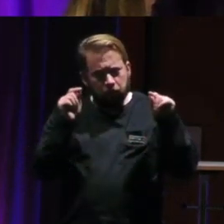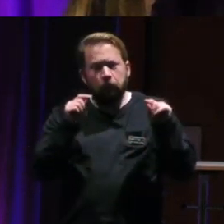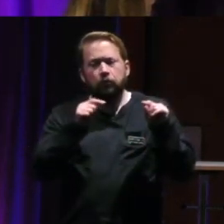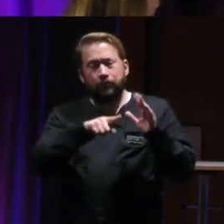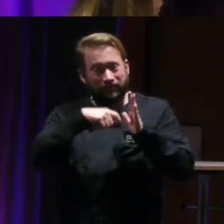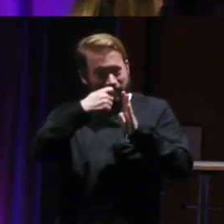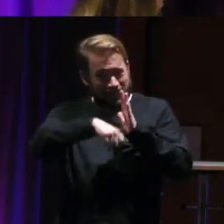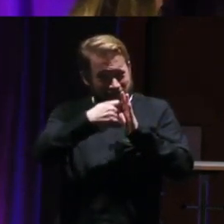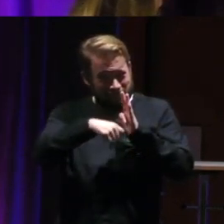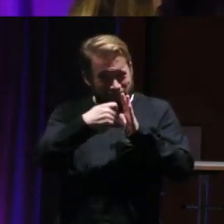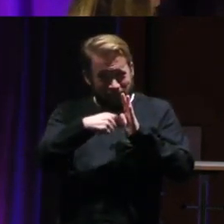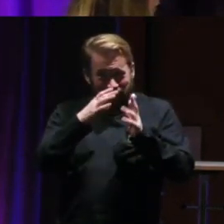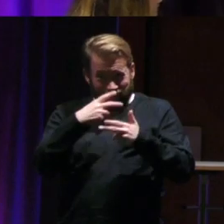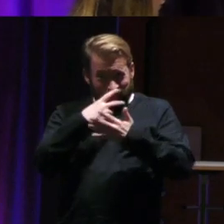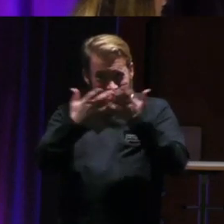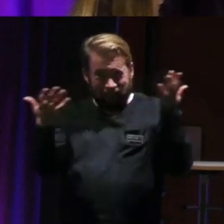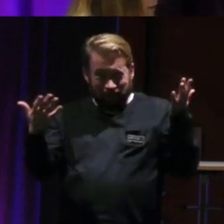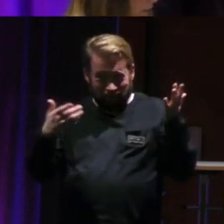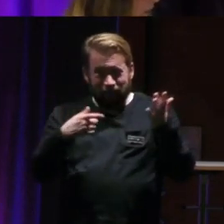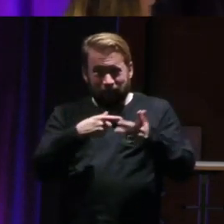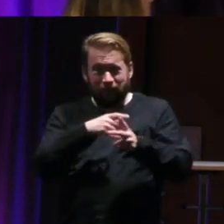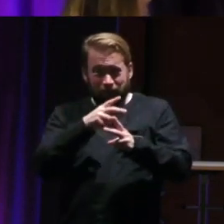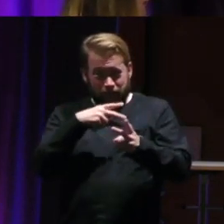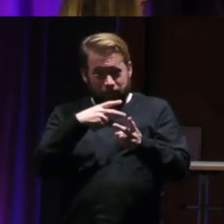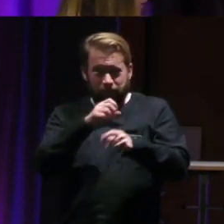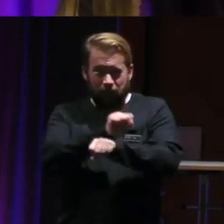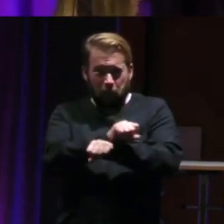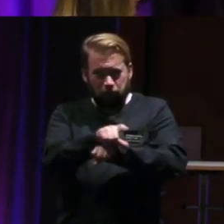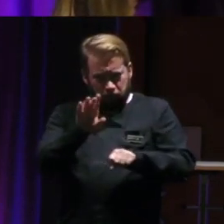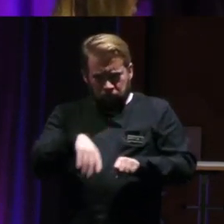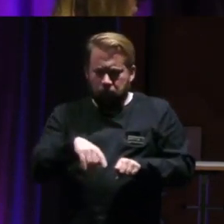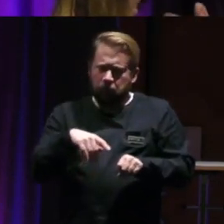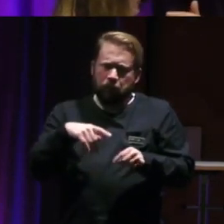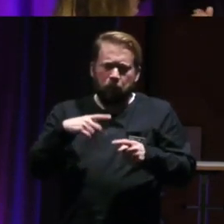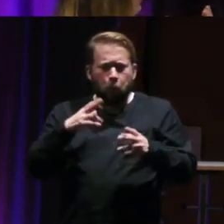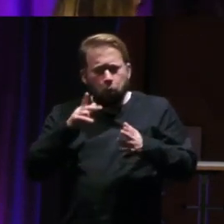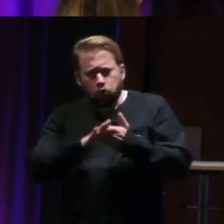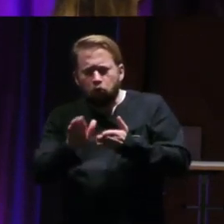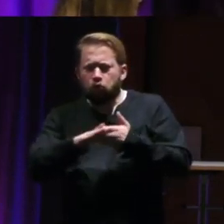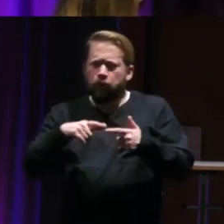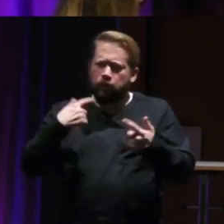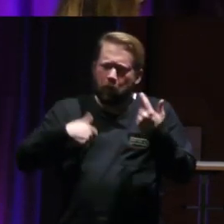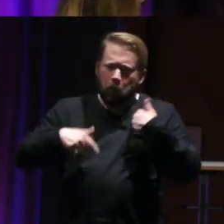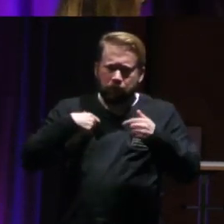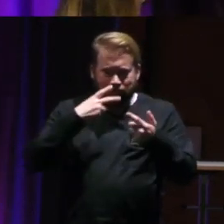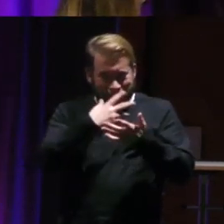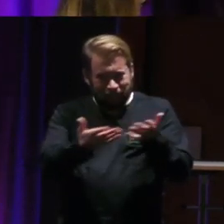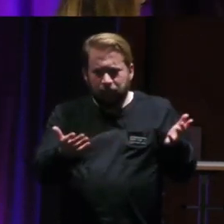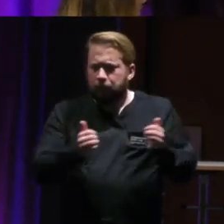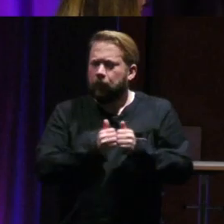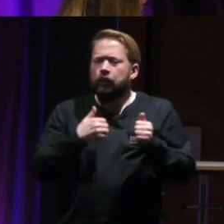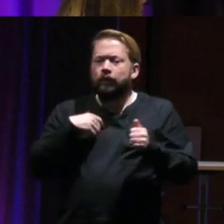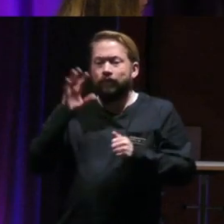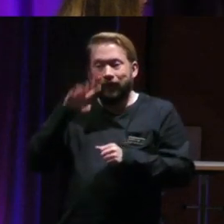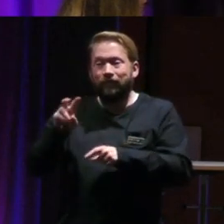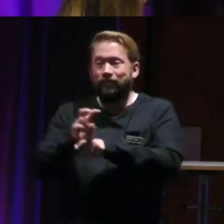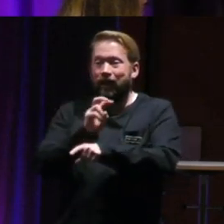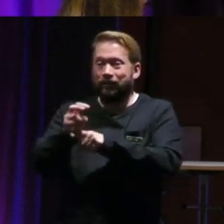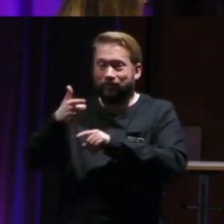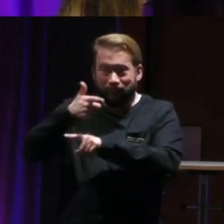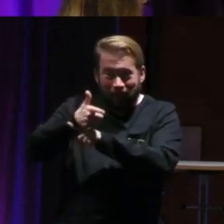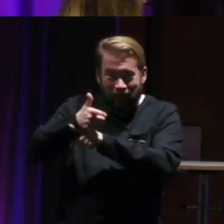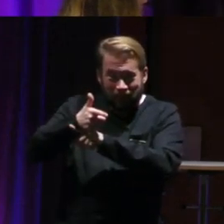was tortured. And she got hold of this, we don't know really how, but we know that it was filmed by one of the guards in the